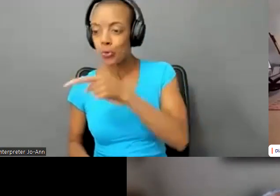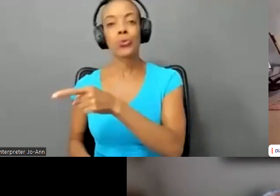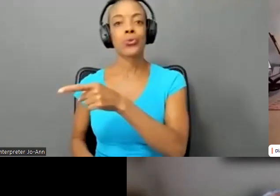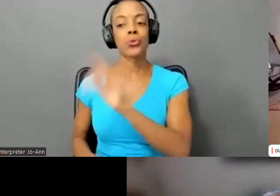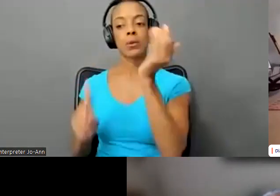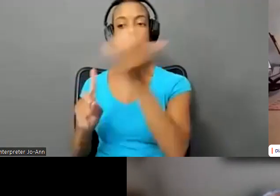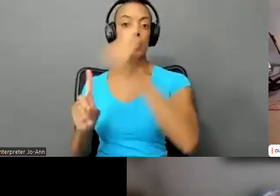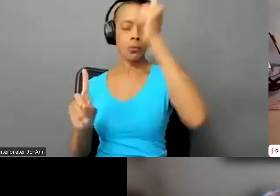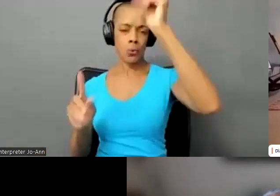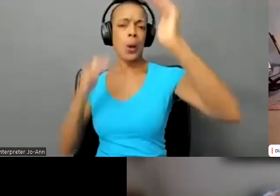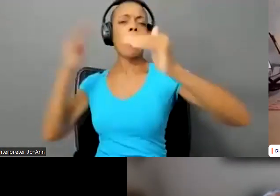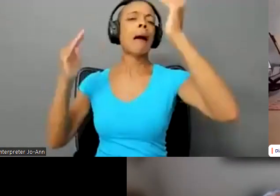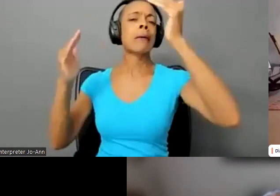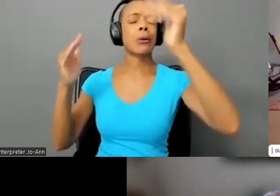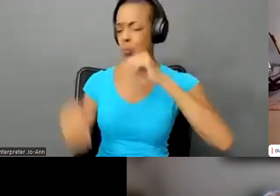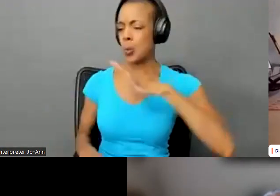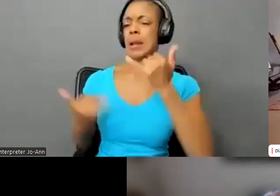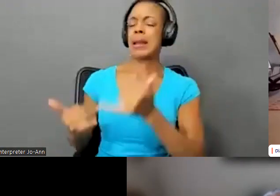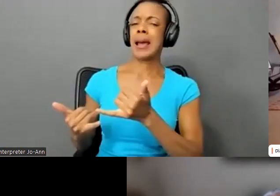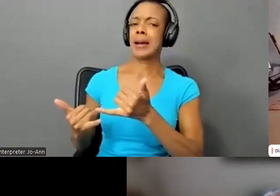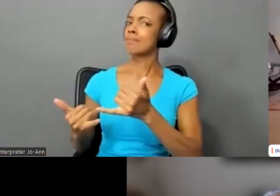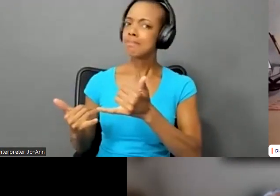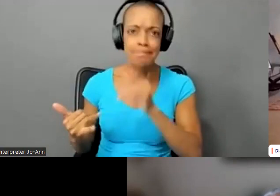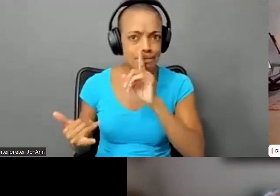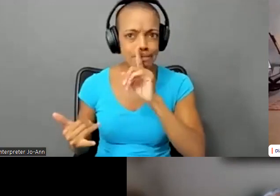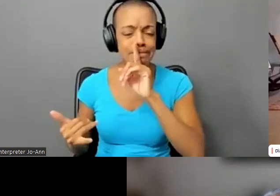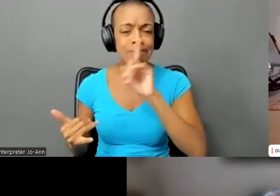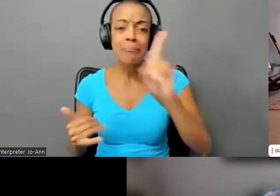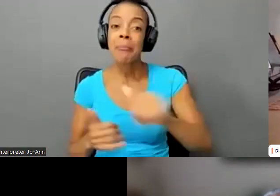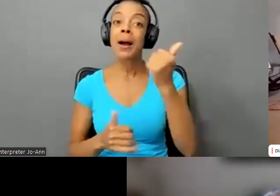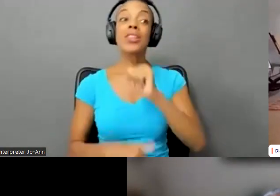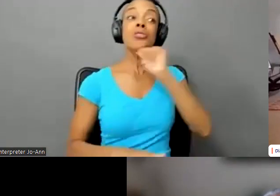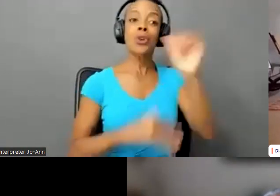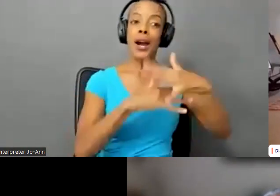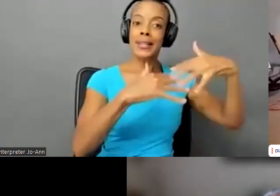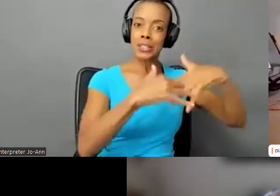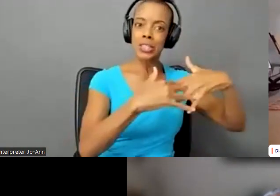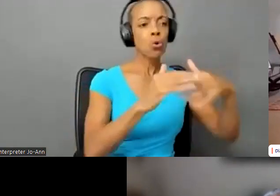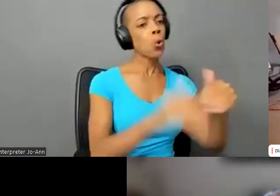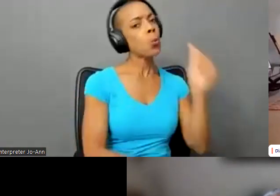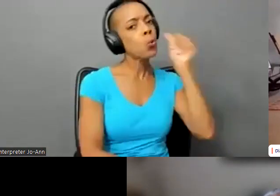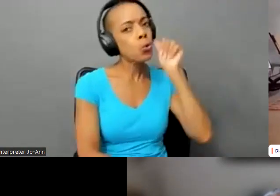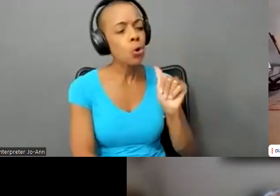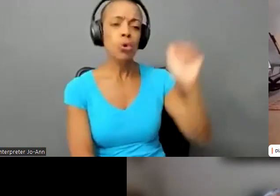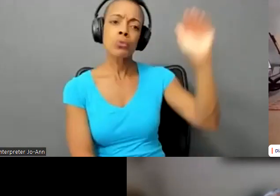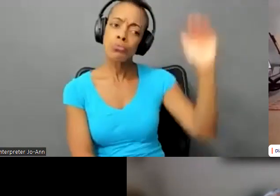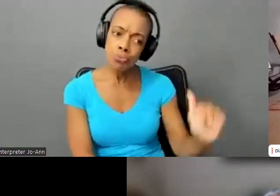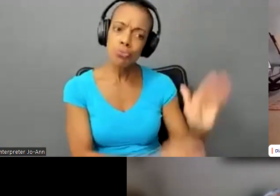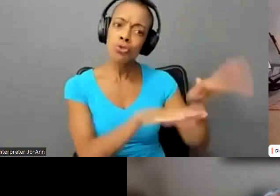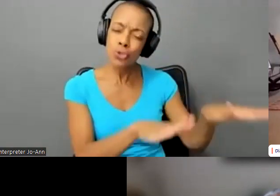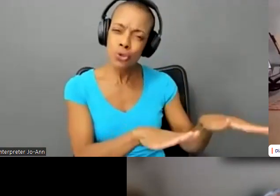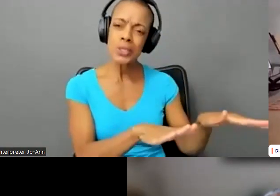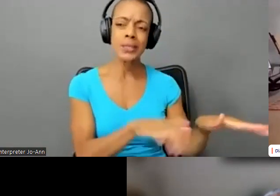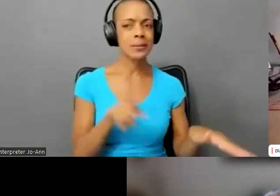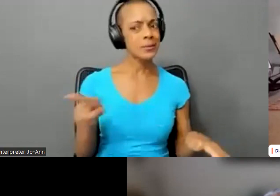we see non-Indigenous folks being, you know, adultified by media. And that's something, again, too, that I